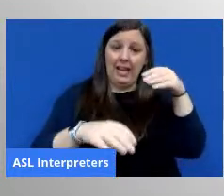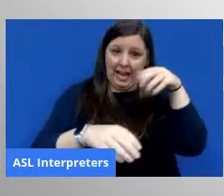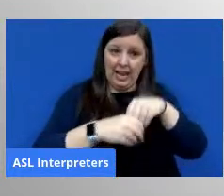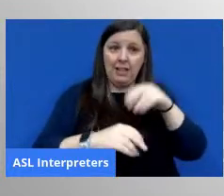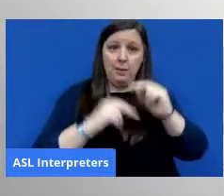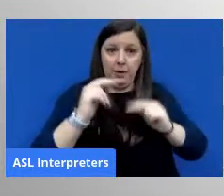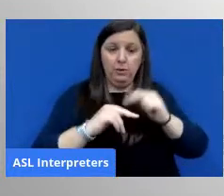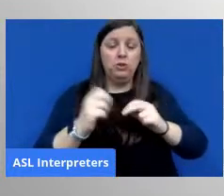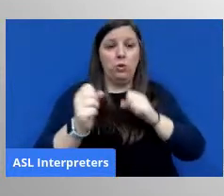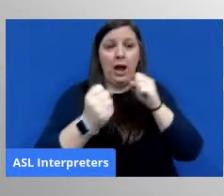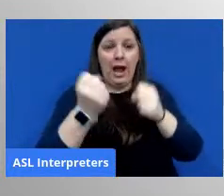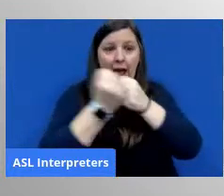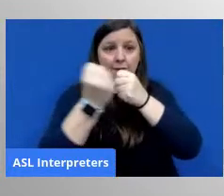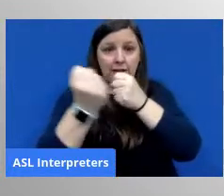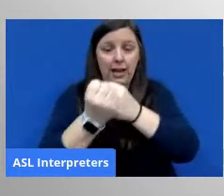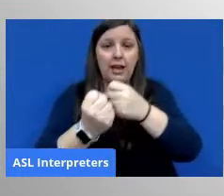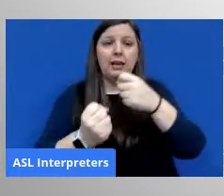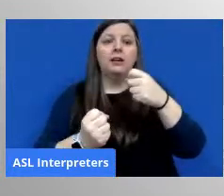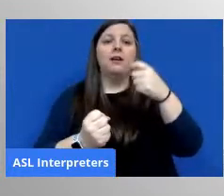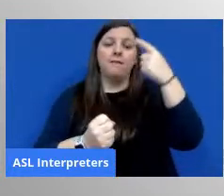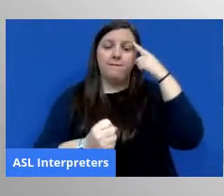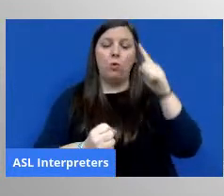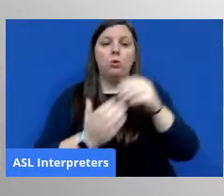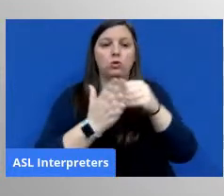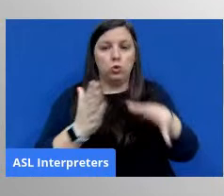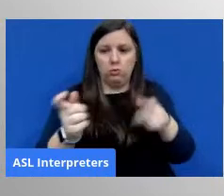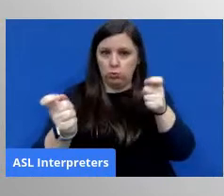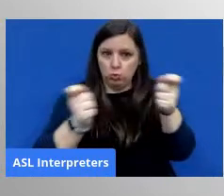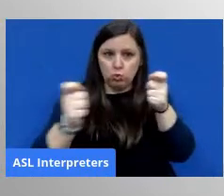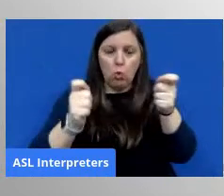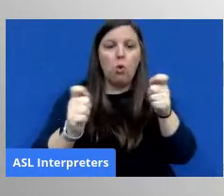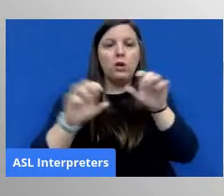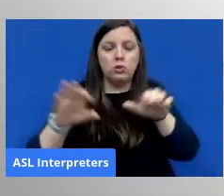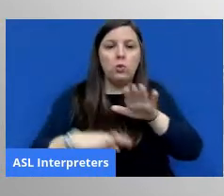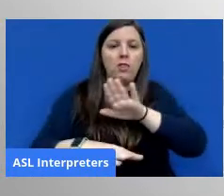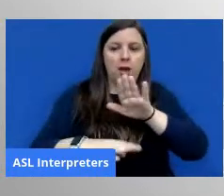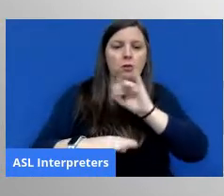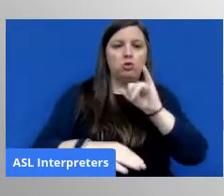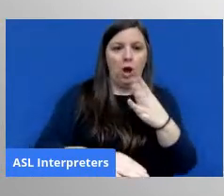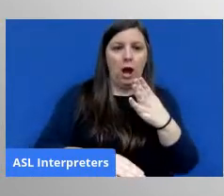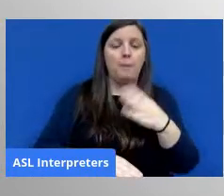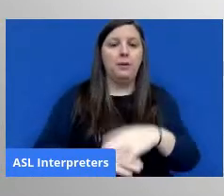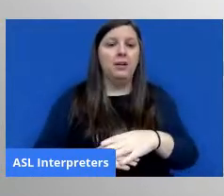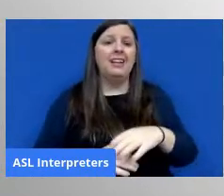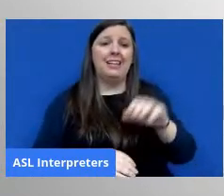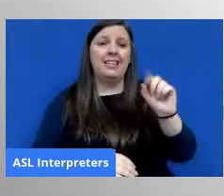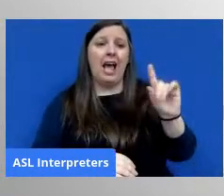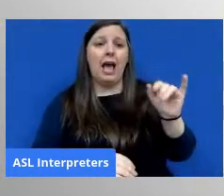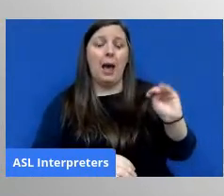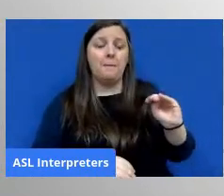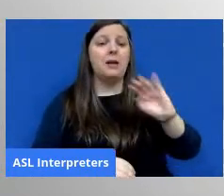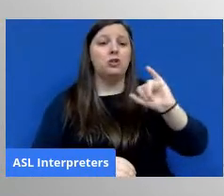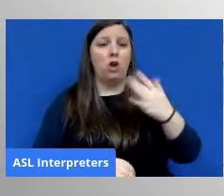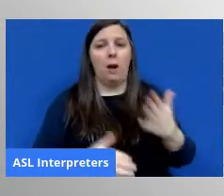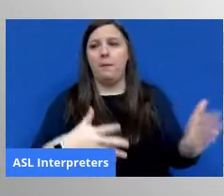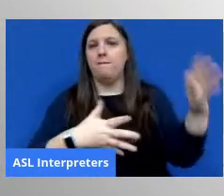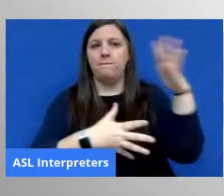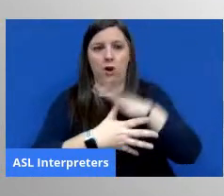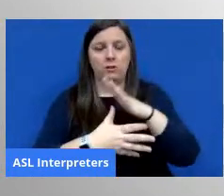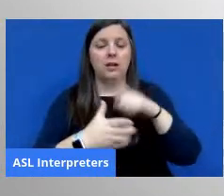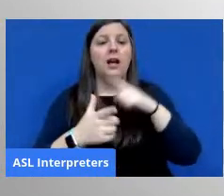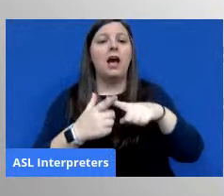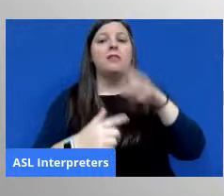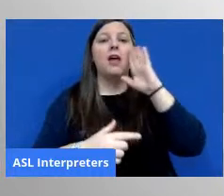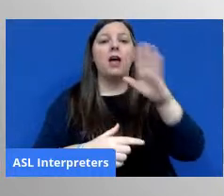student that may be in trouble as well as every other student in that building, but it's their job to do that. And then they will engage law